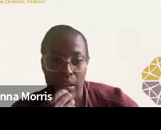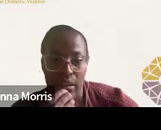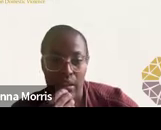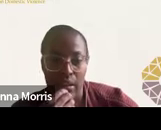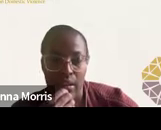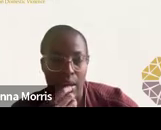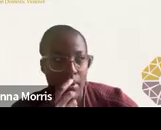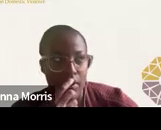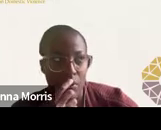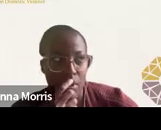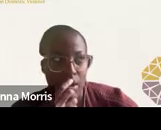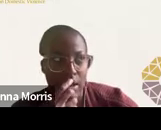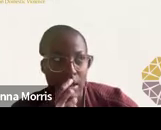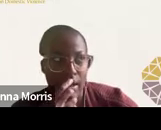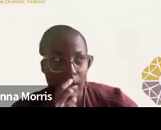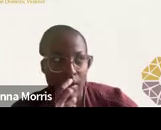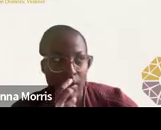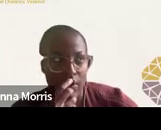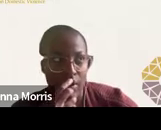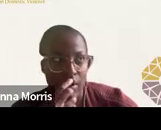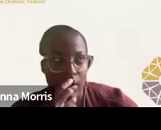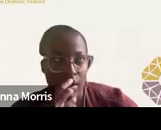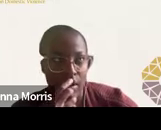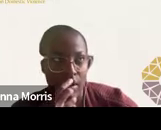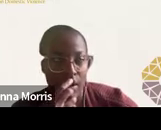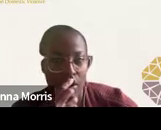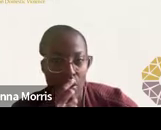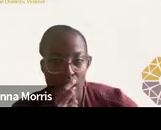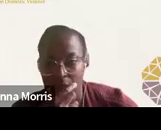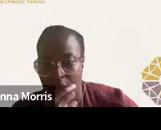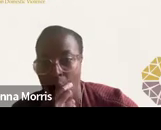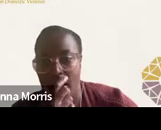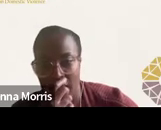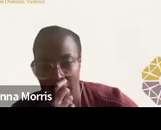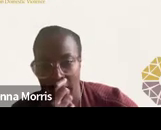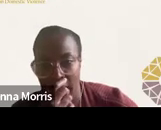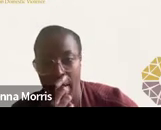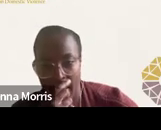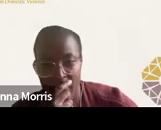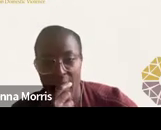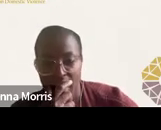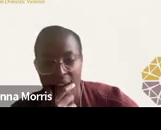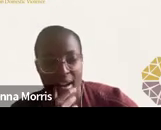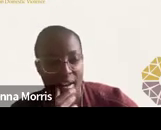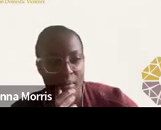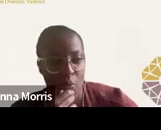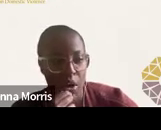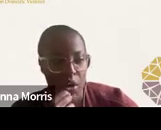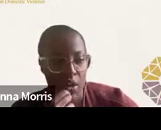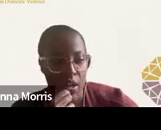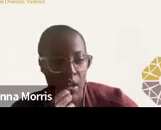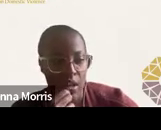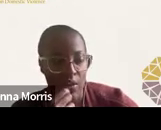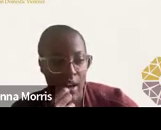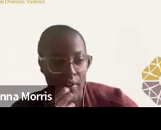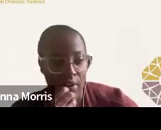coalition it is. I believe it was out of Karen Transcott, Washington State. Okay.